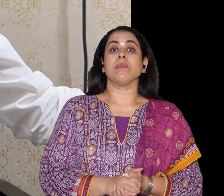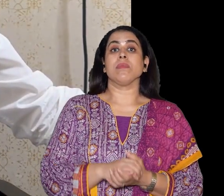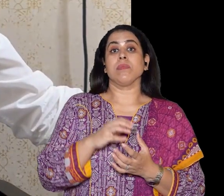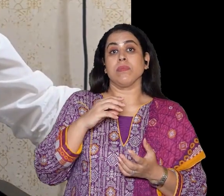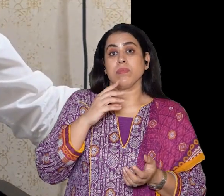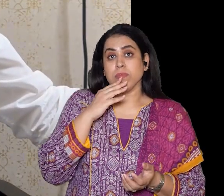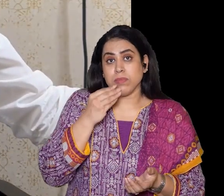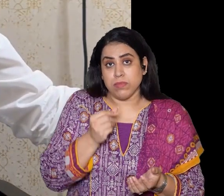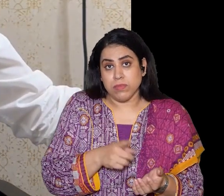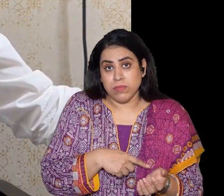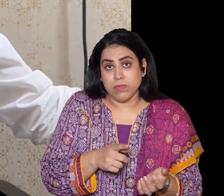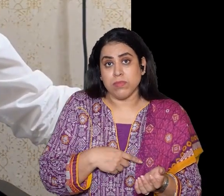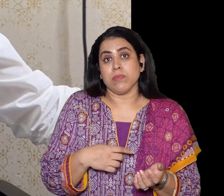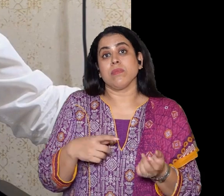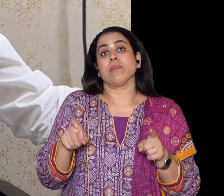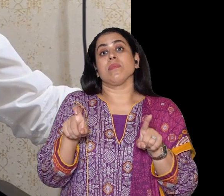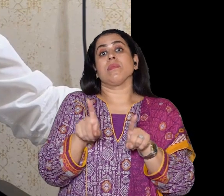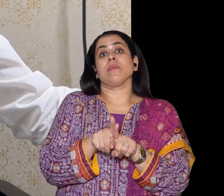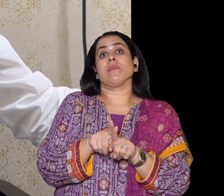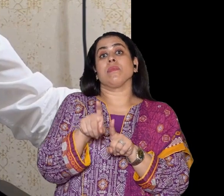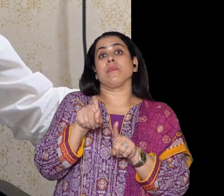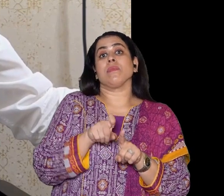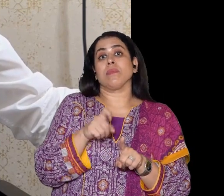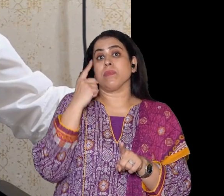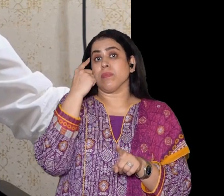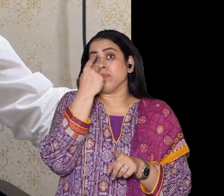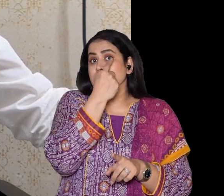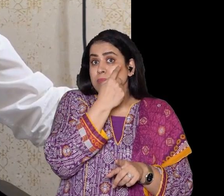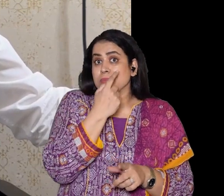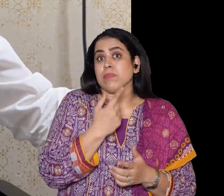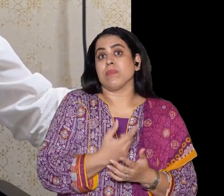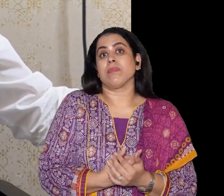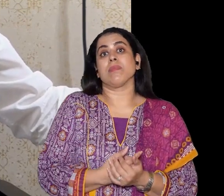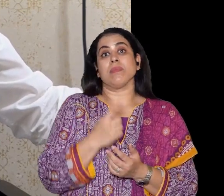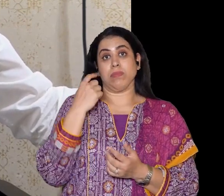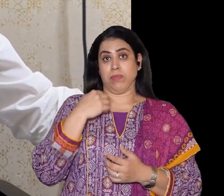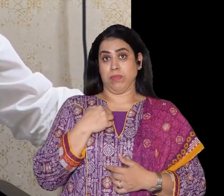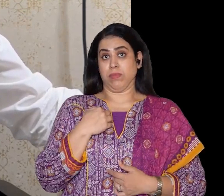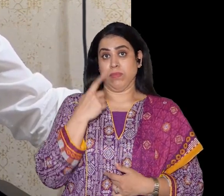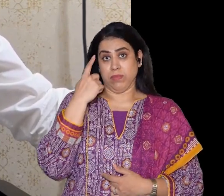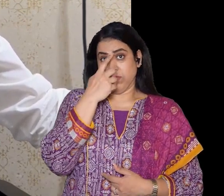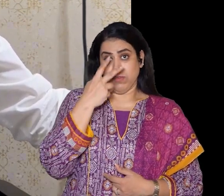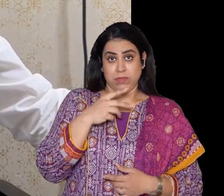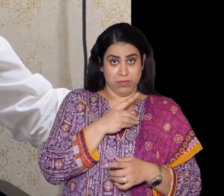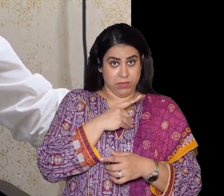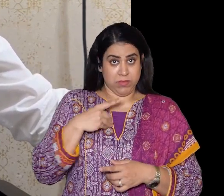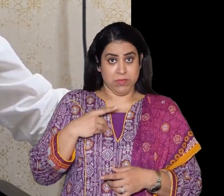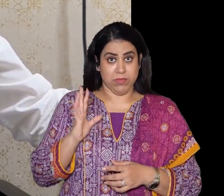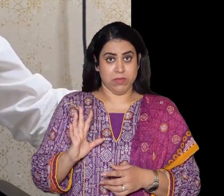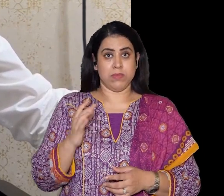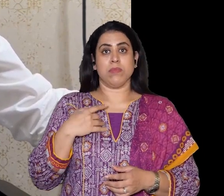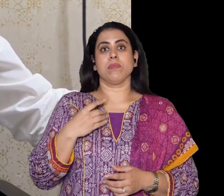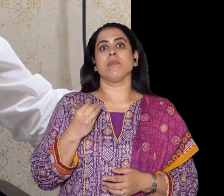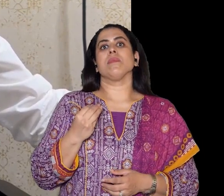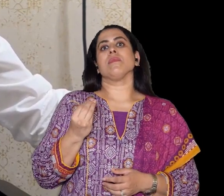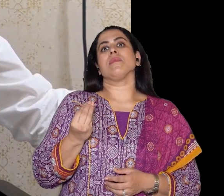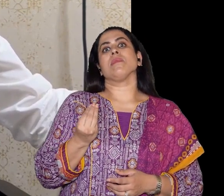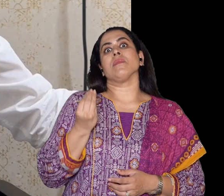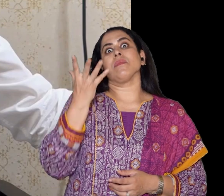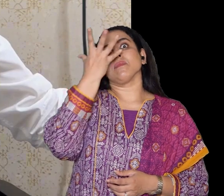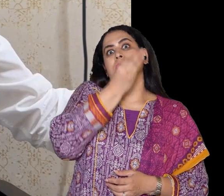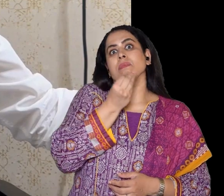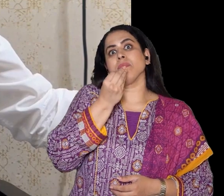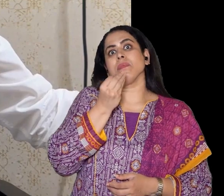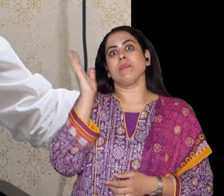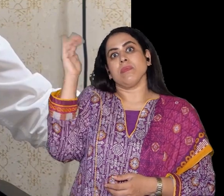about diabetes with its relationship to the eyes, because as an eye specialist, what I'm dealing day in and day